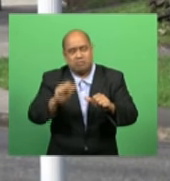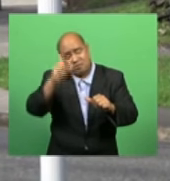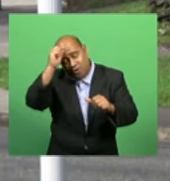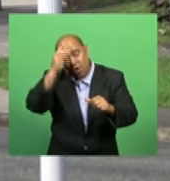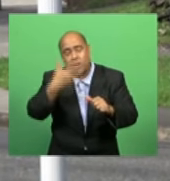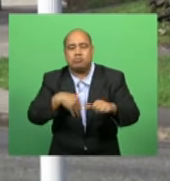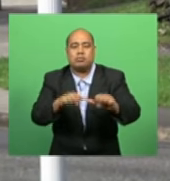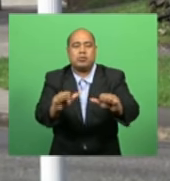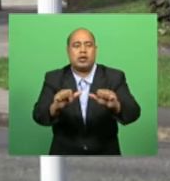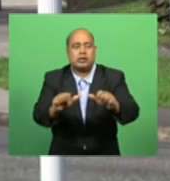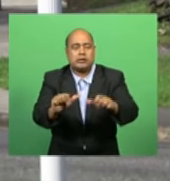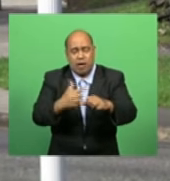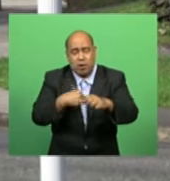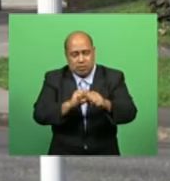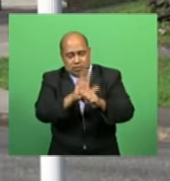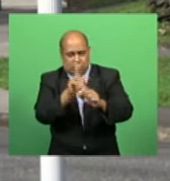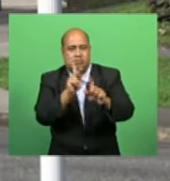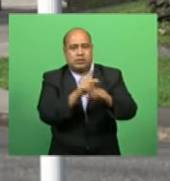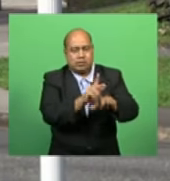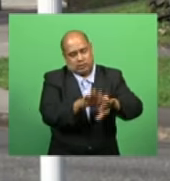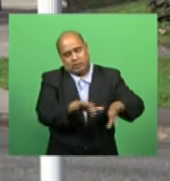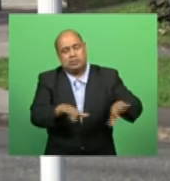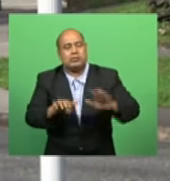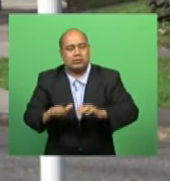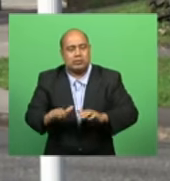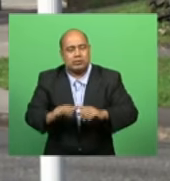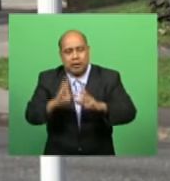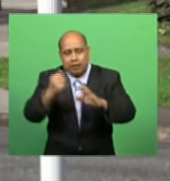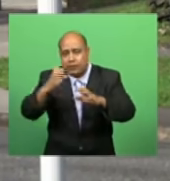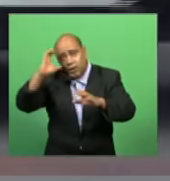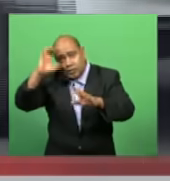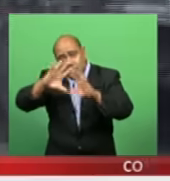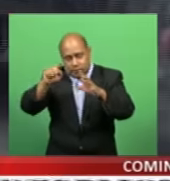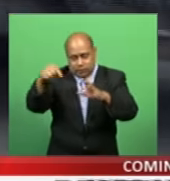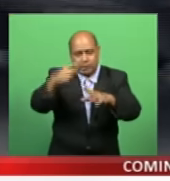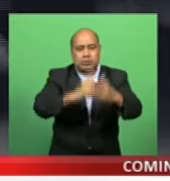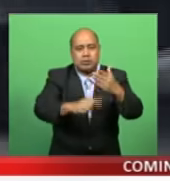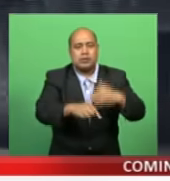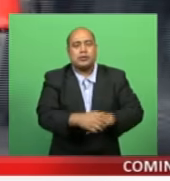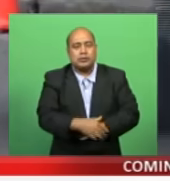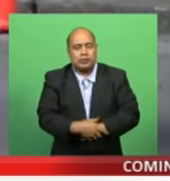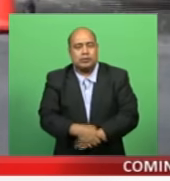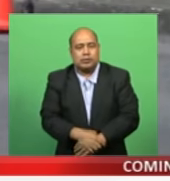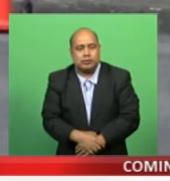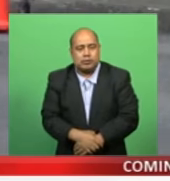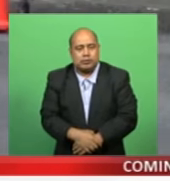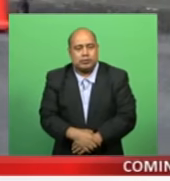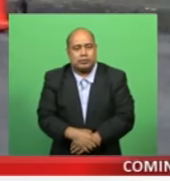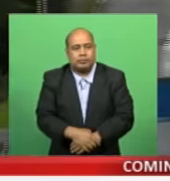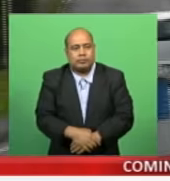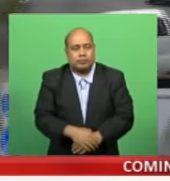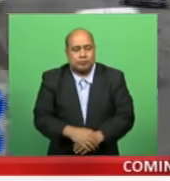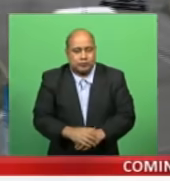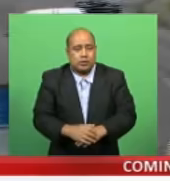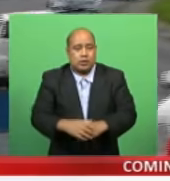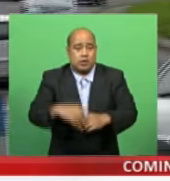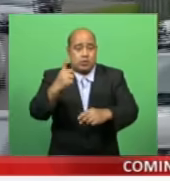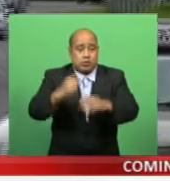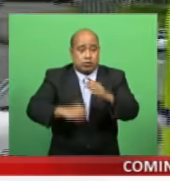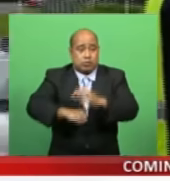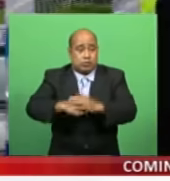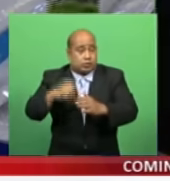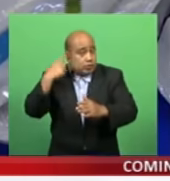in many countries. Pranita Prakash, FBC News. Up ahead, North tops restriction